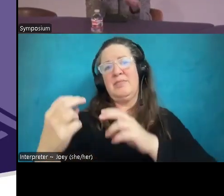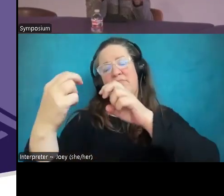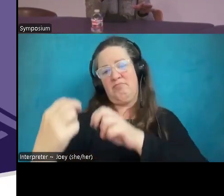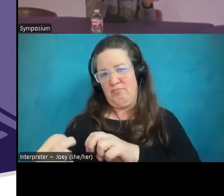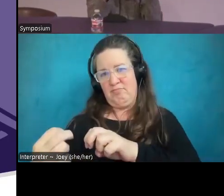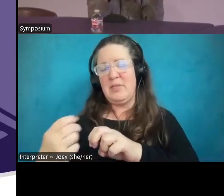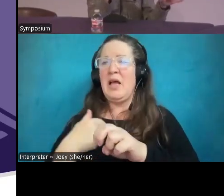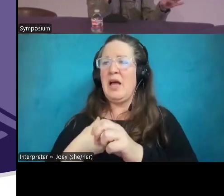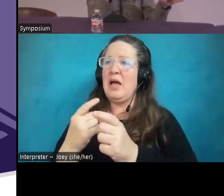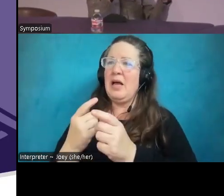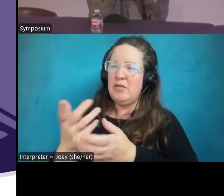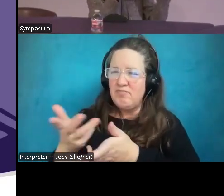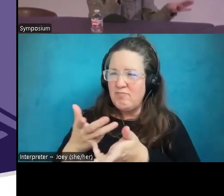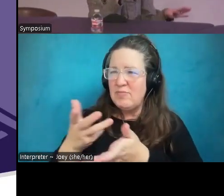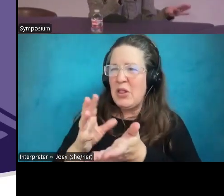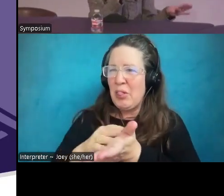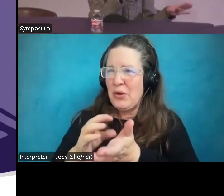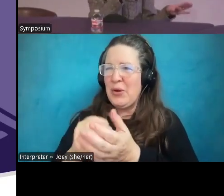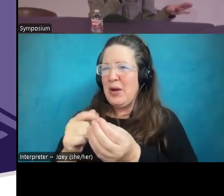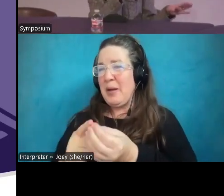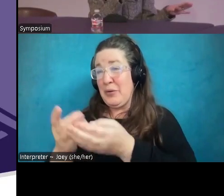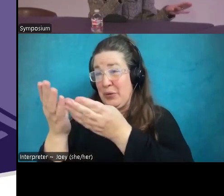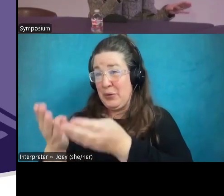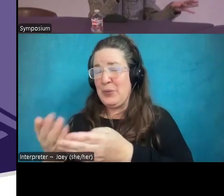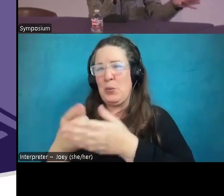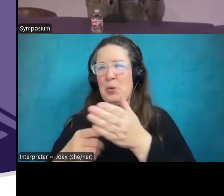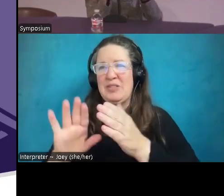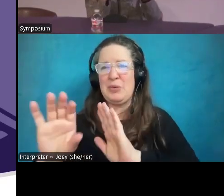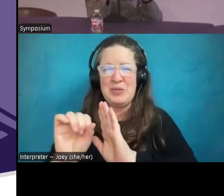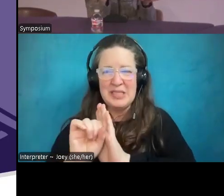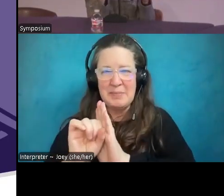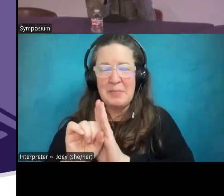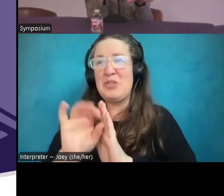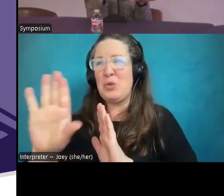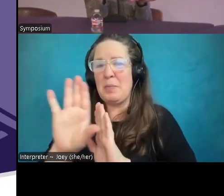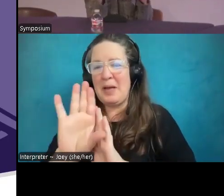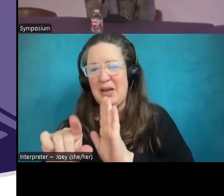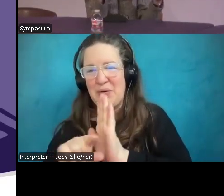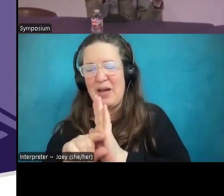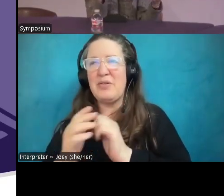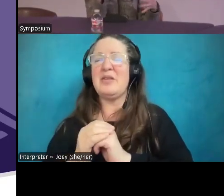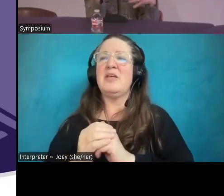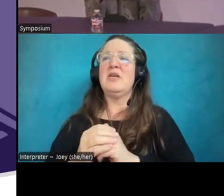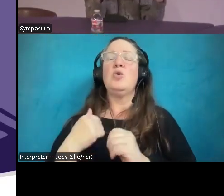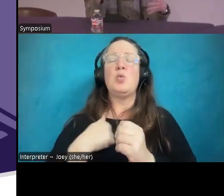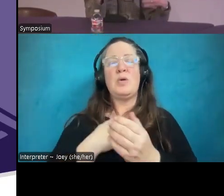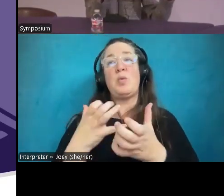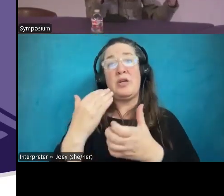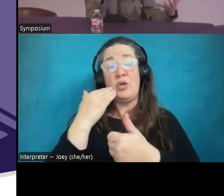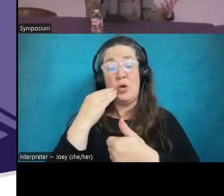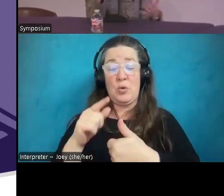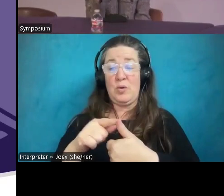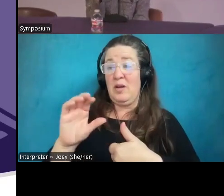about you and your background, what symptoms you're experiencing, sort of across domains, cognition, but we also want to know